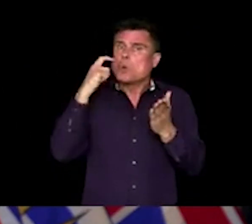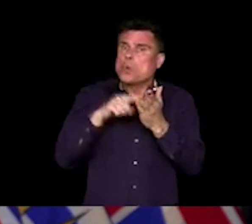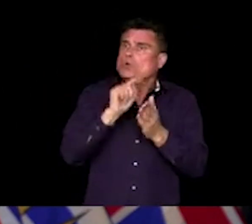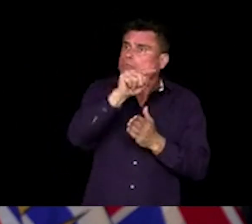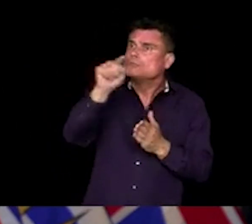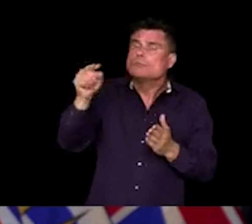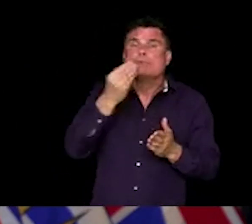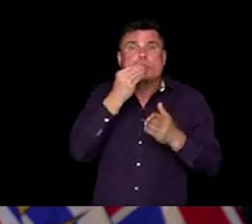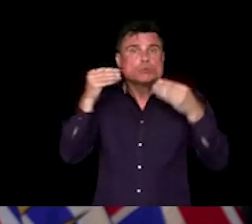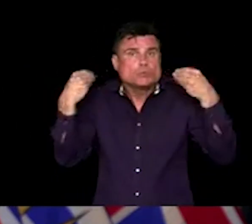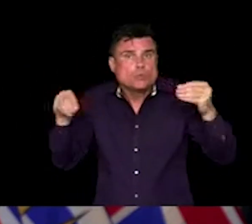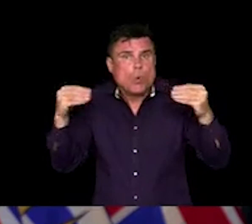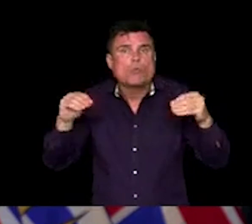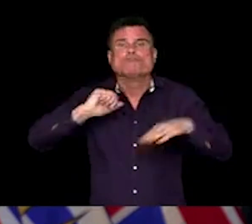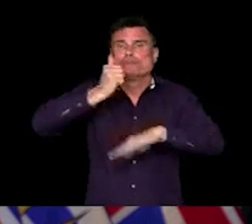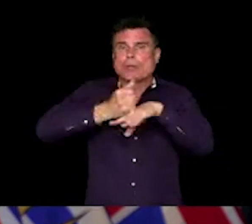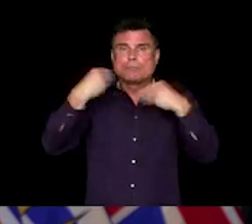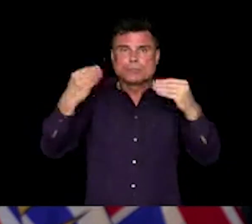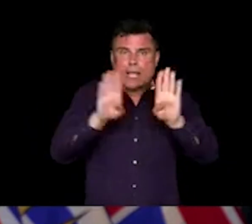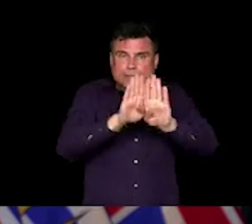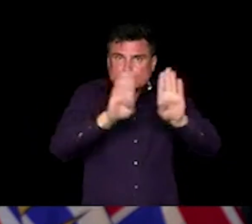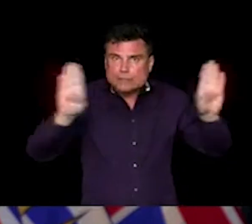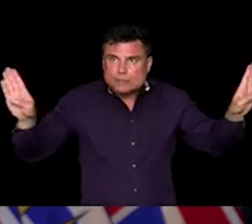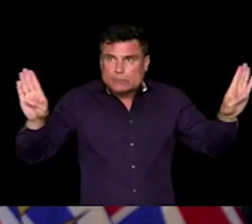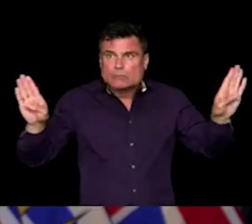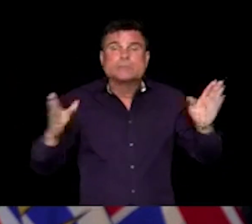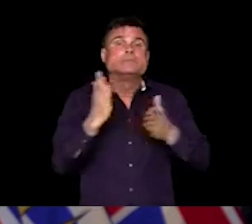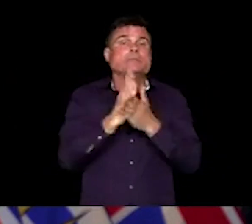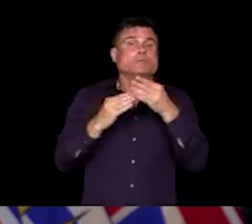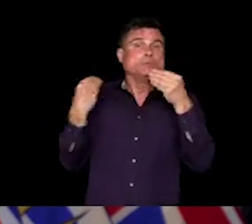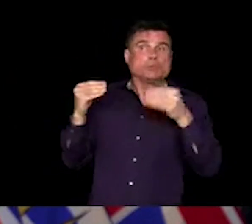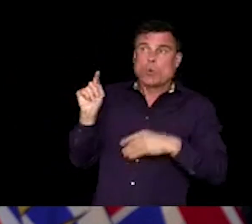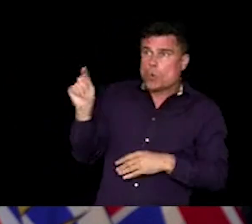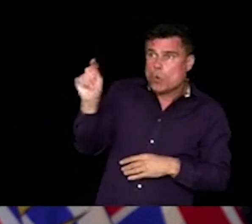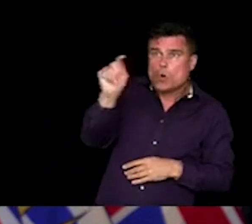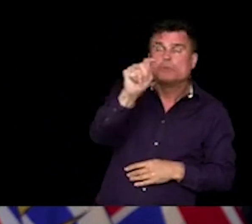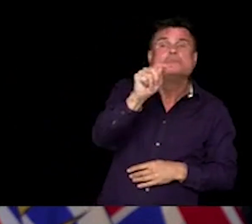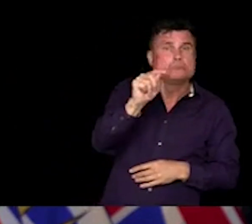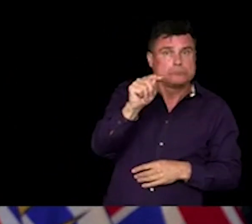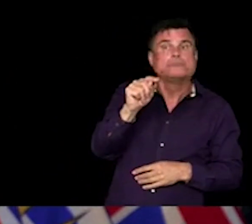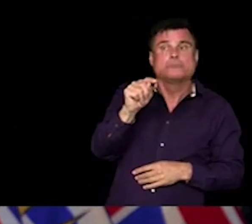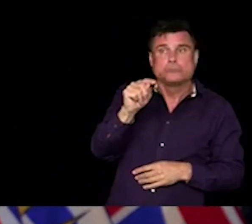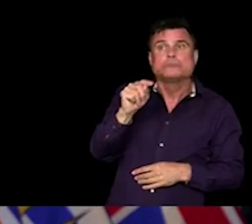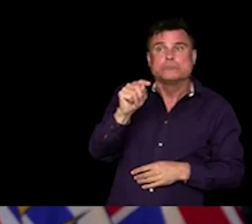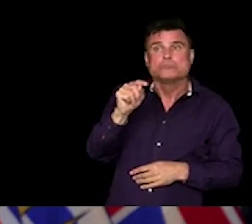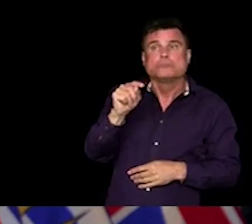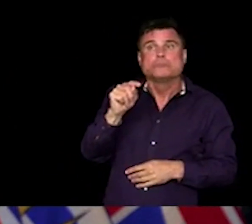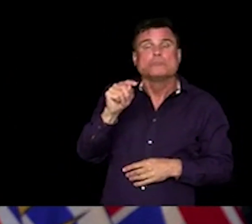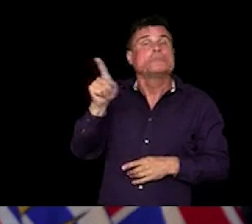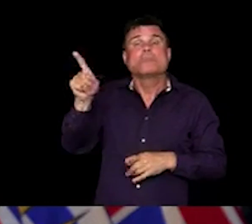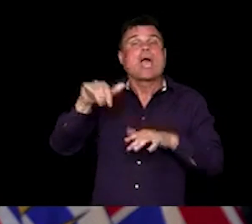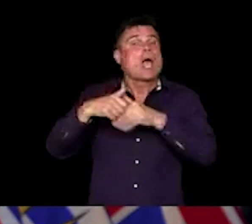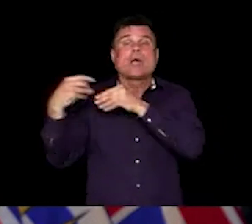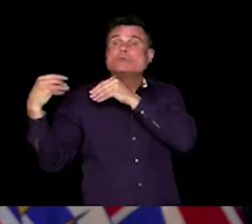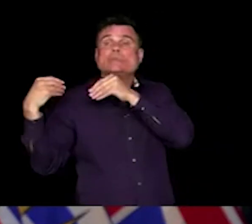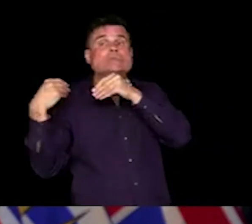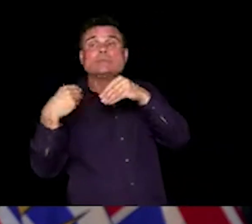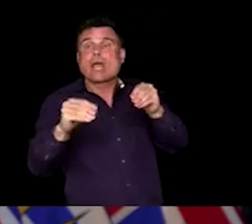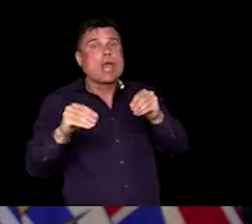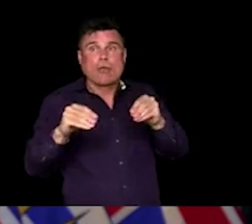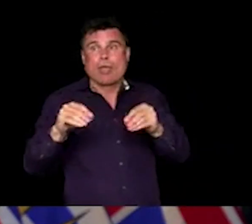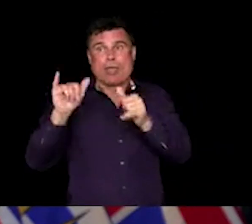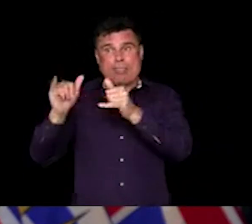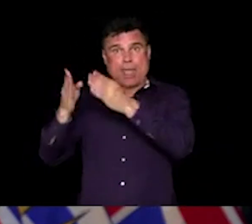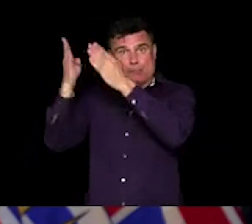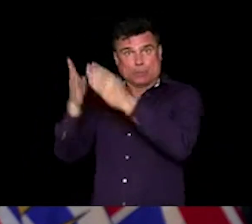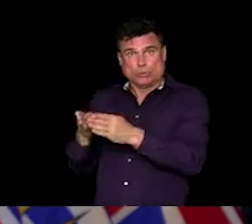those models where you have a hybrid of online versus in-store shopping, and in some cases where